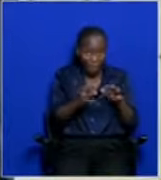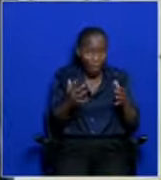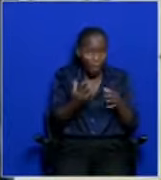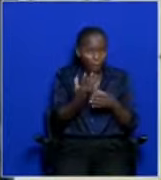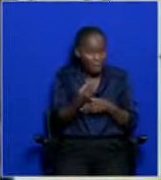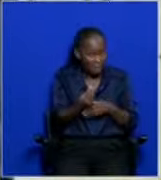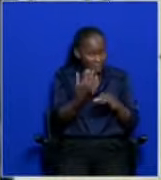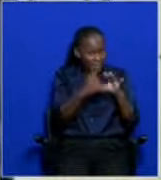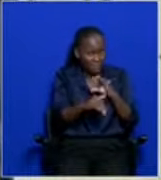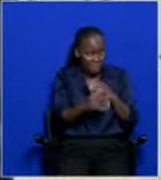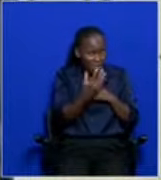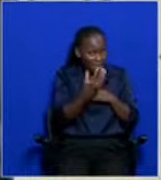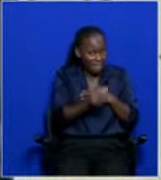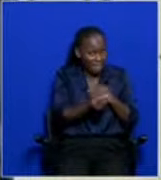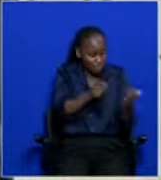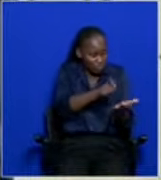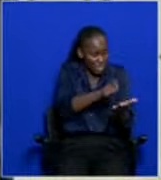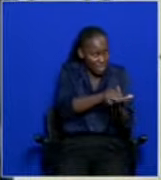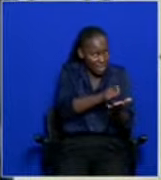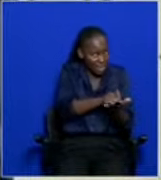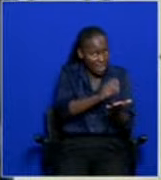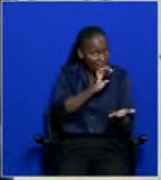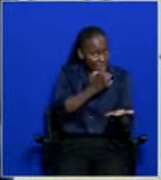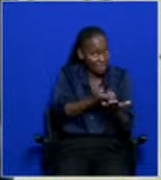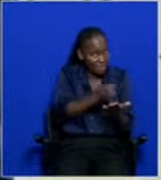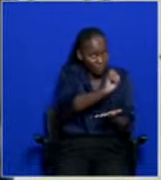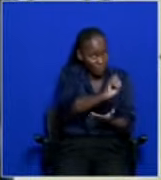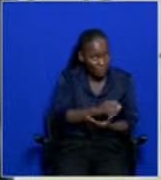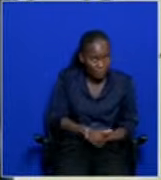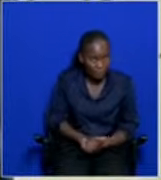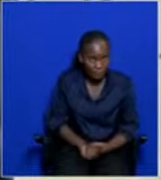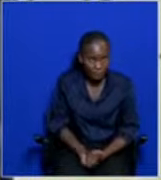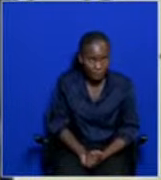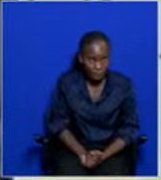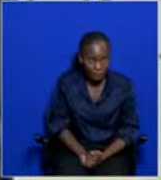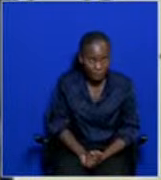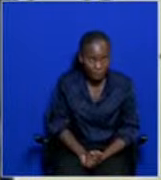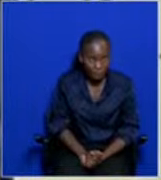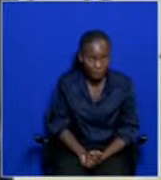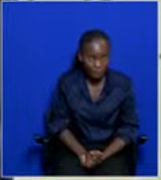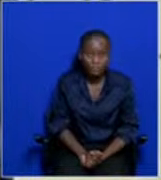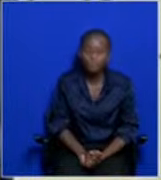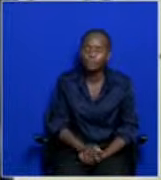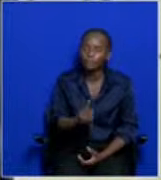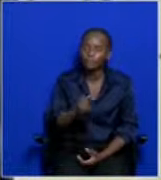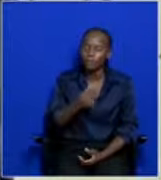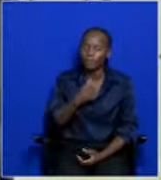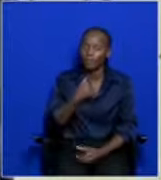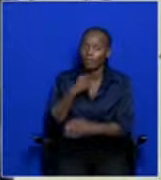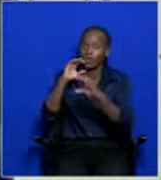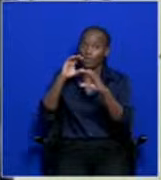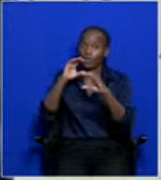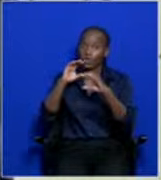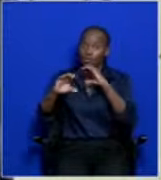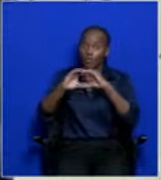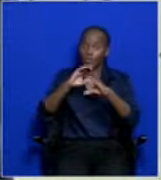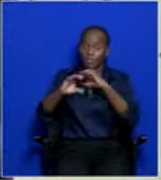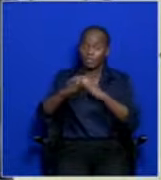Okay. There is between my communication with Commissioner Space,